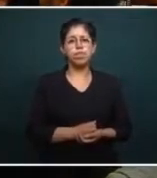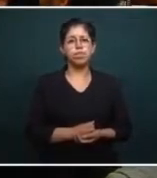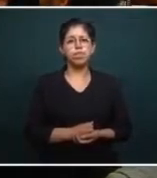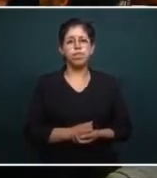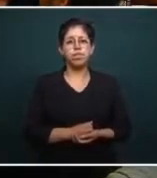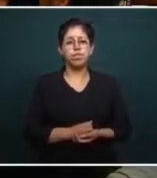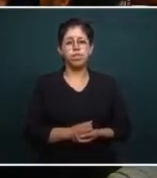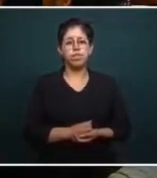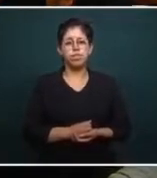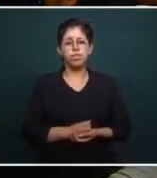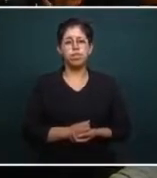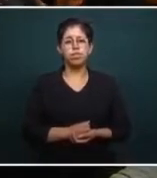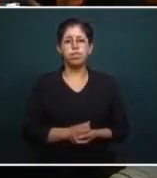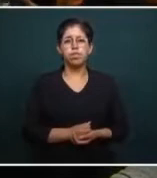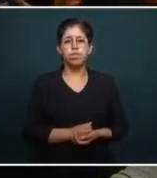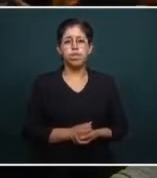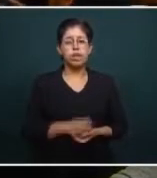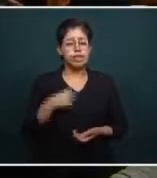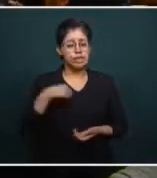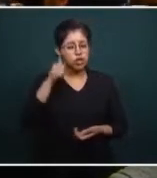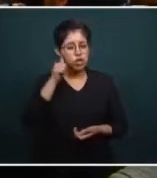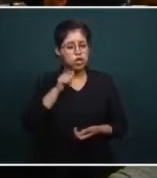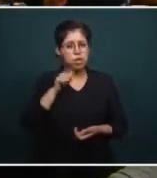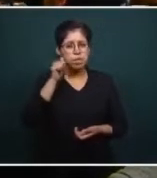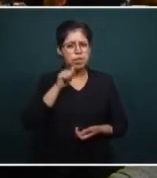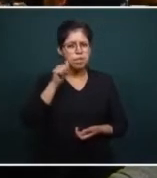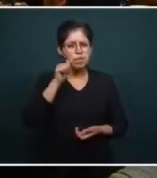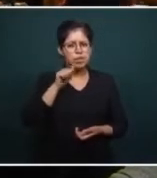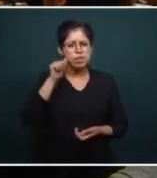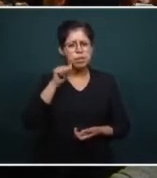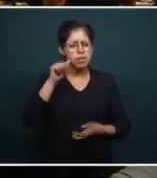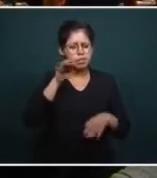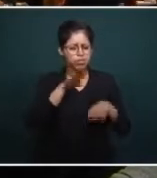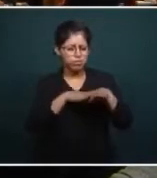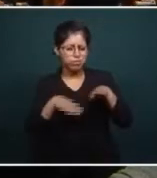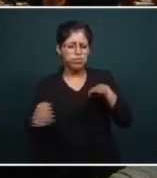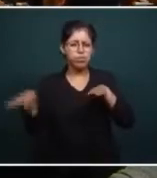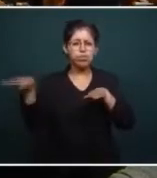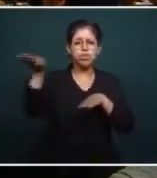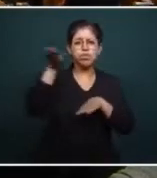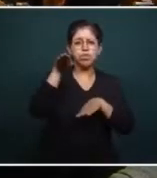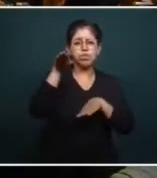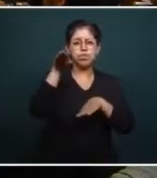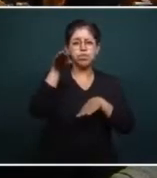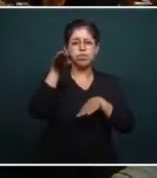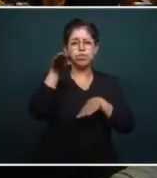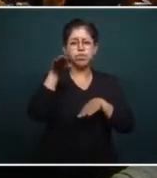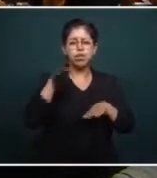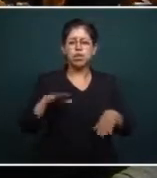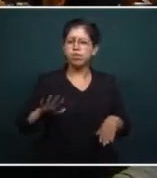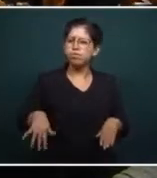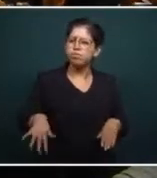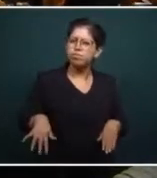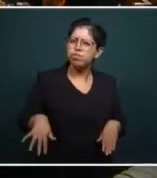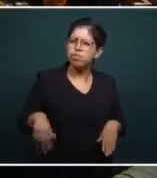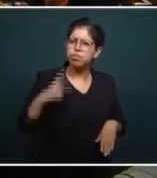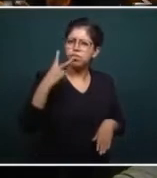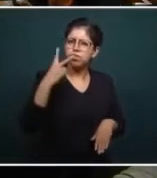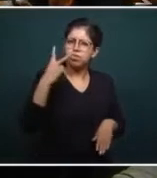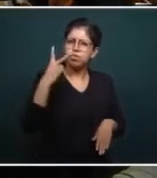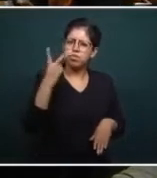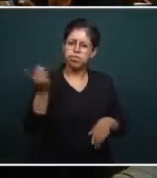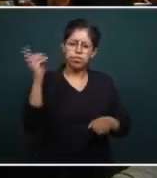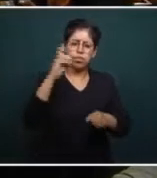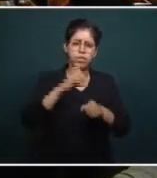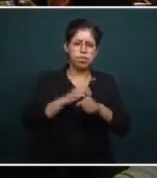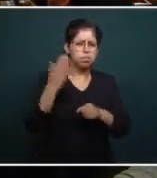Hemos estado siempre arriba. We have always been on the high Apenas area. 2 días It's been about